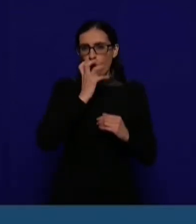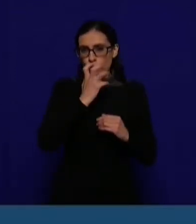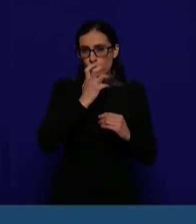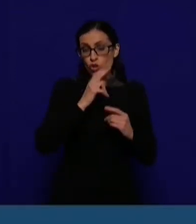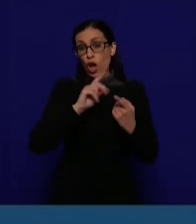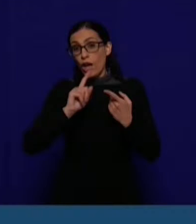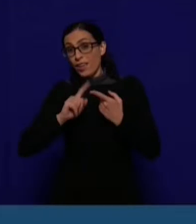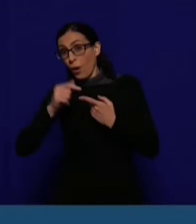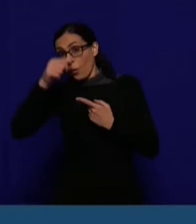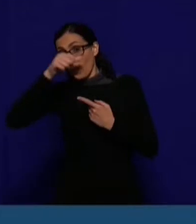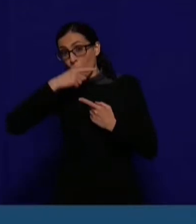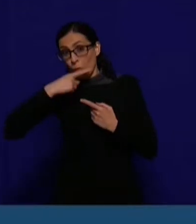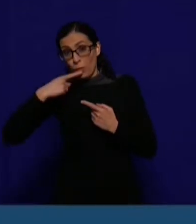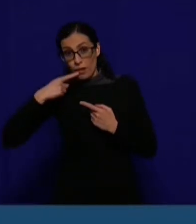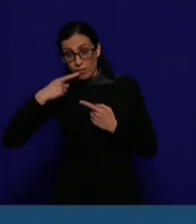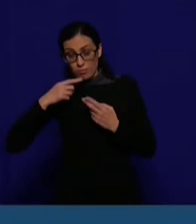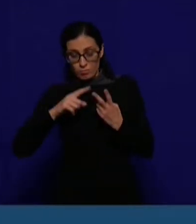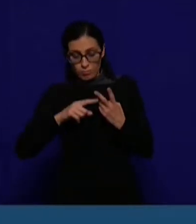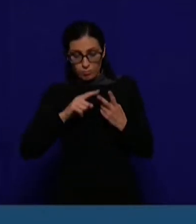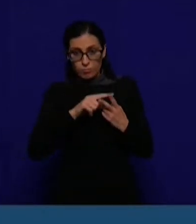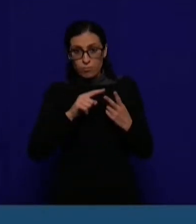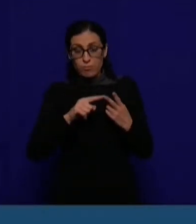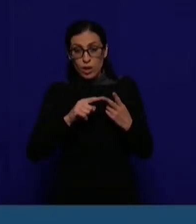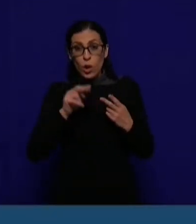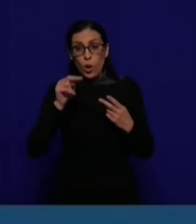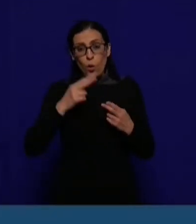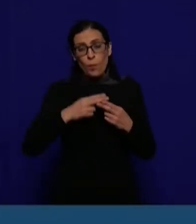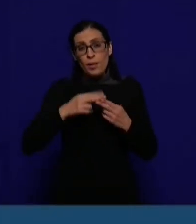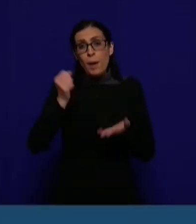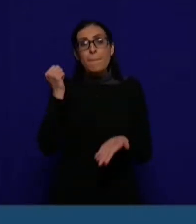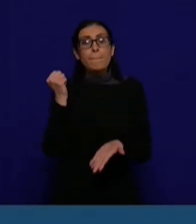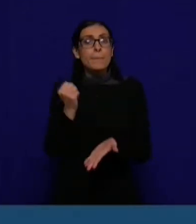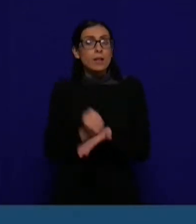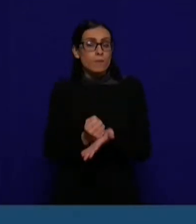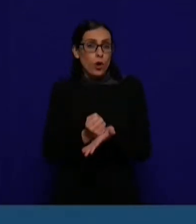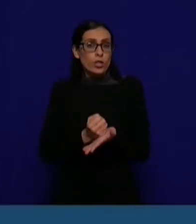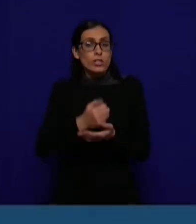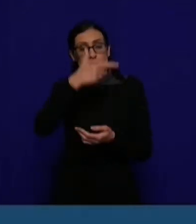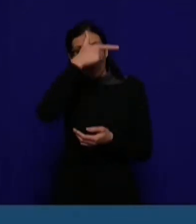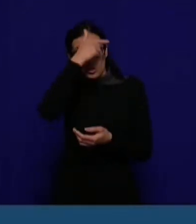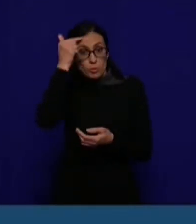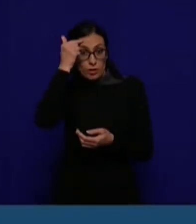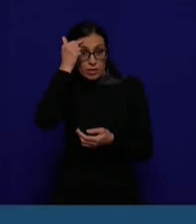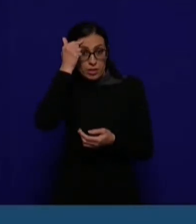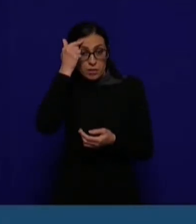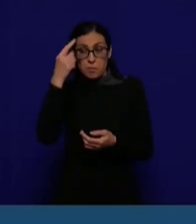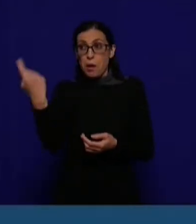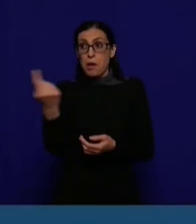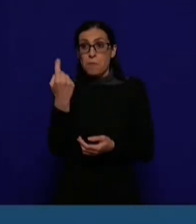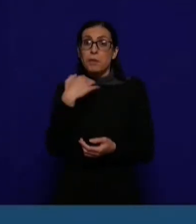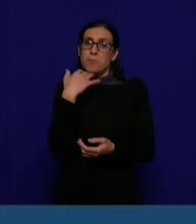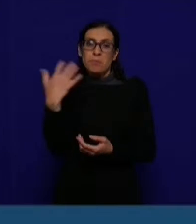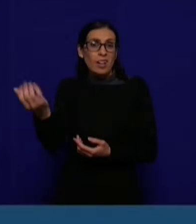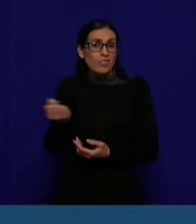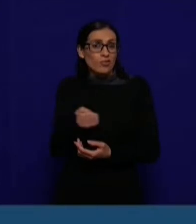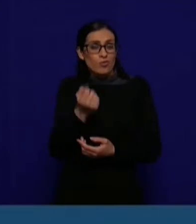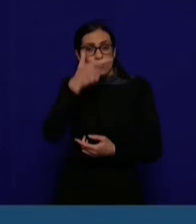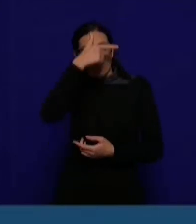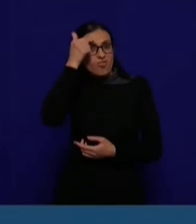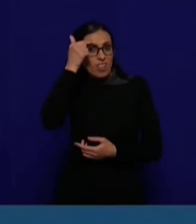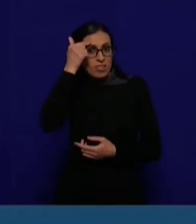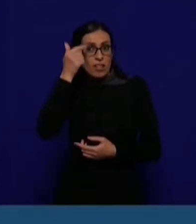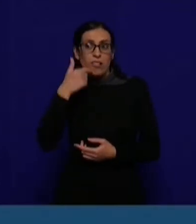to quarantine, and we have made this obligatory that people get the test with them. However, those who do not get the test, as you